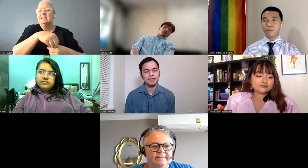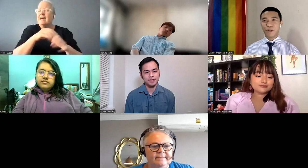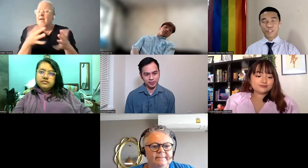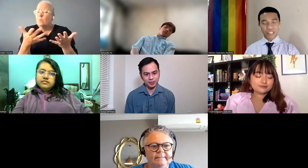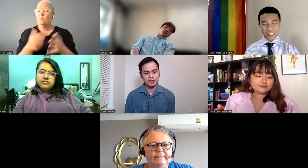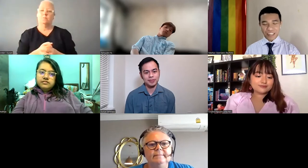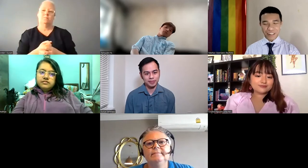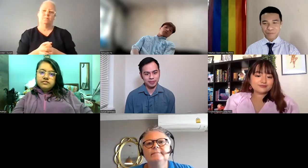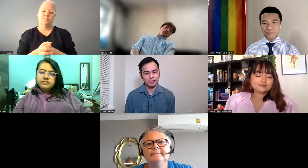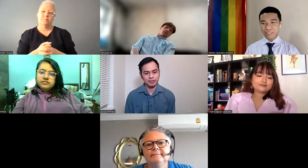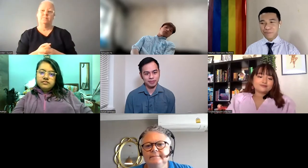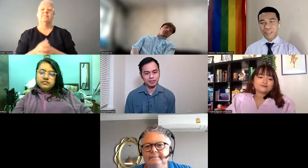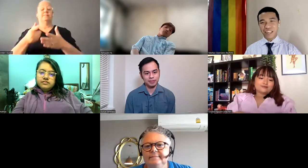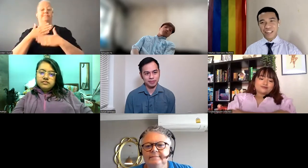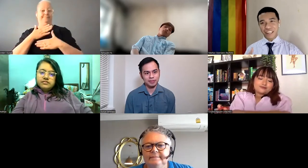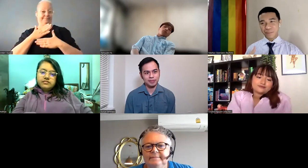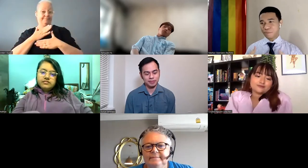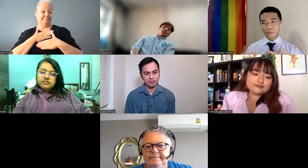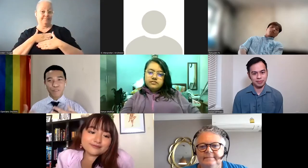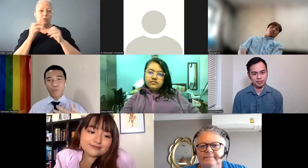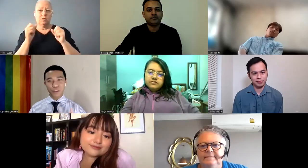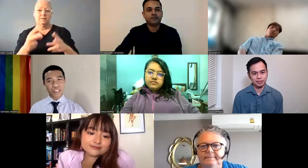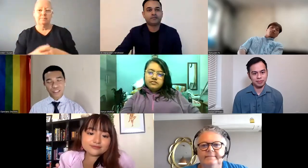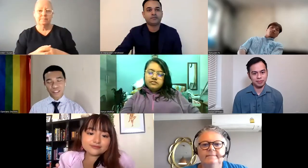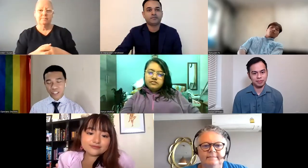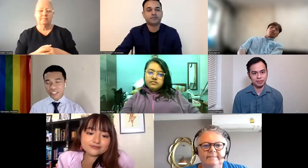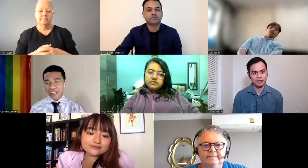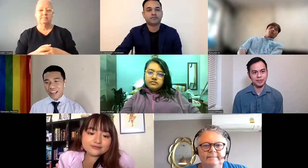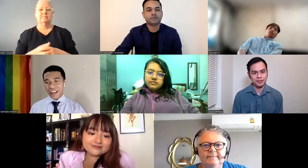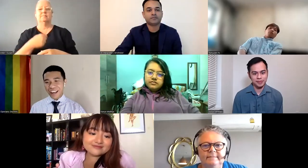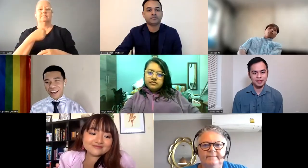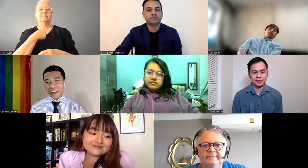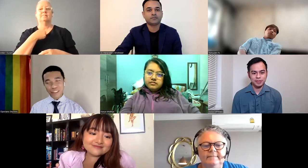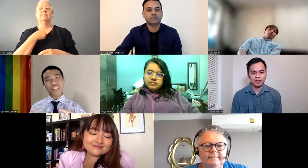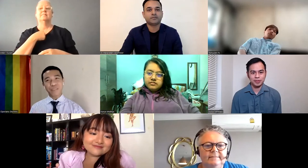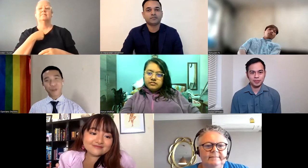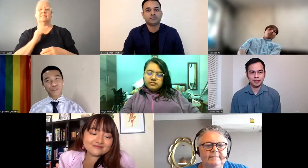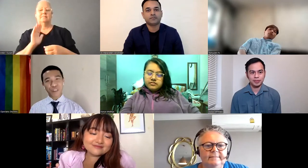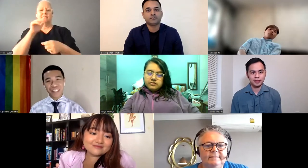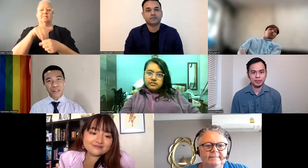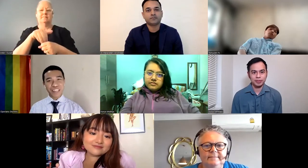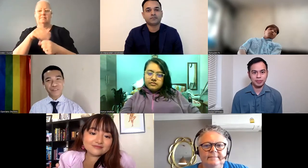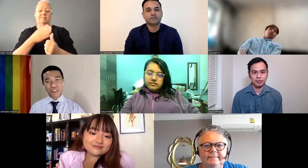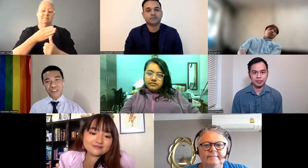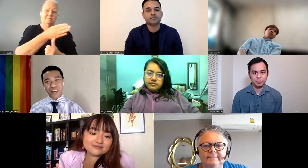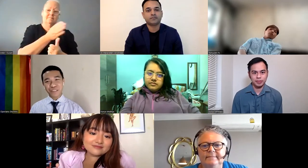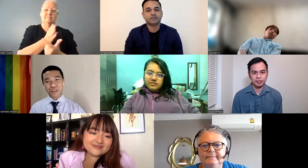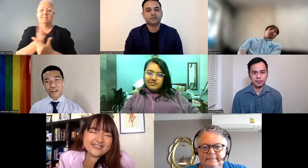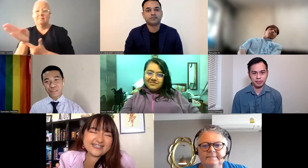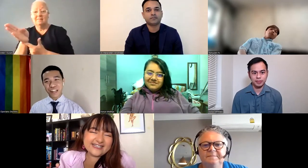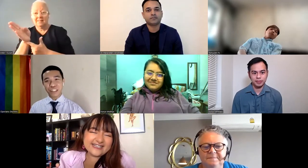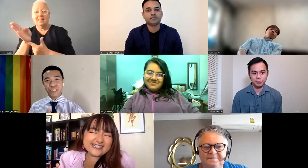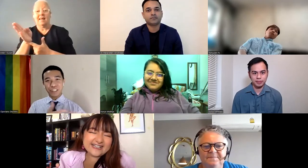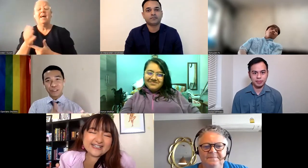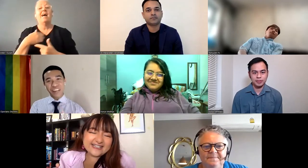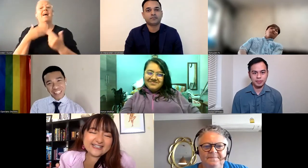For me personally, being a member of both sectors, I actually gained more friends because I have friends from